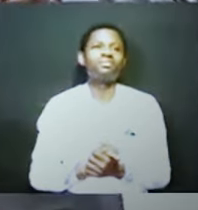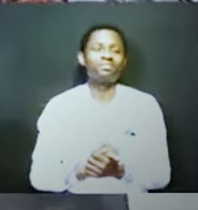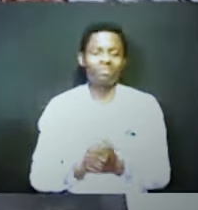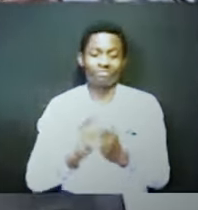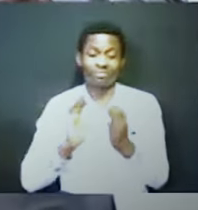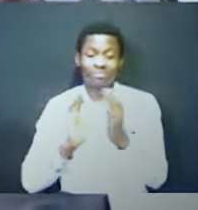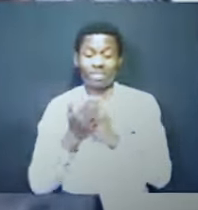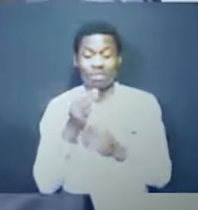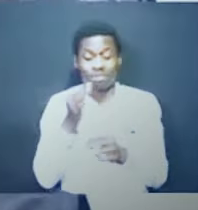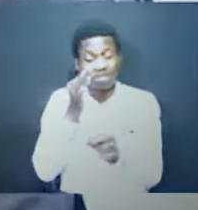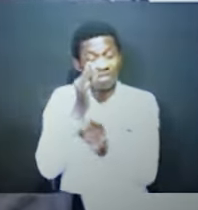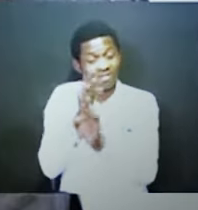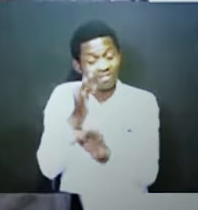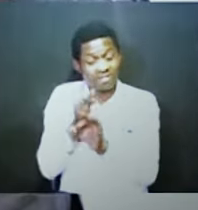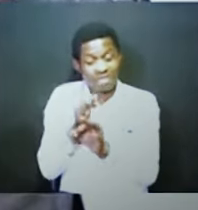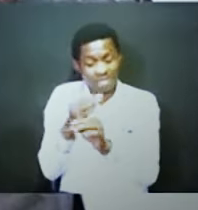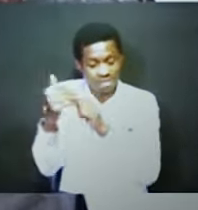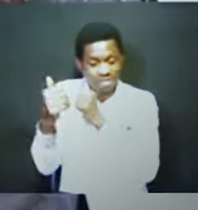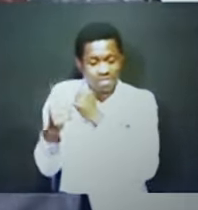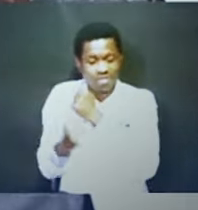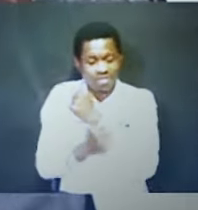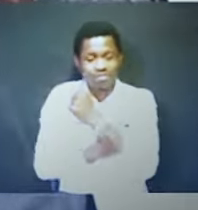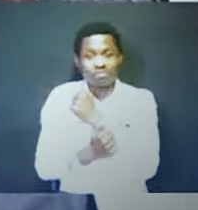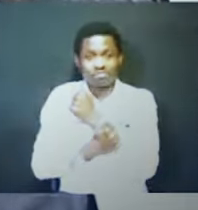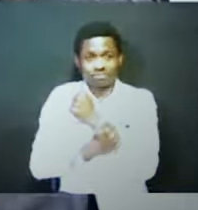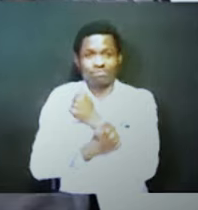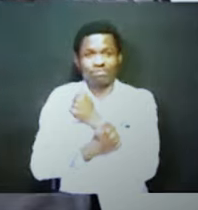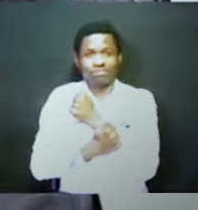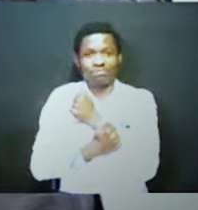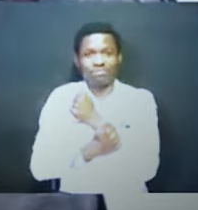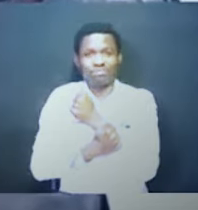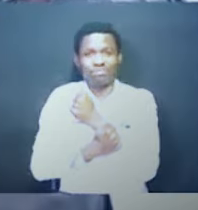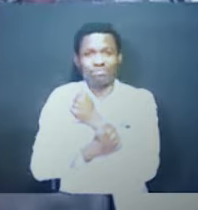8. By faith Abraham. This one is